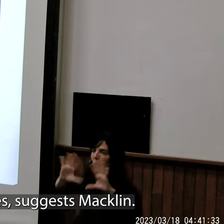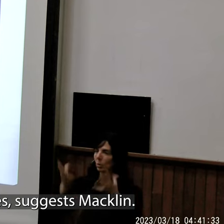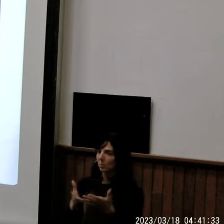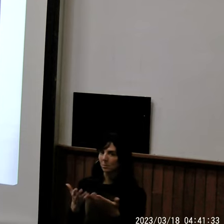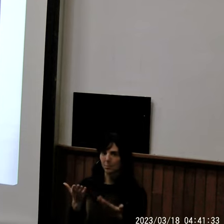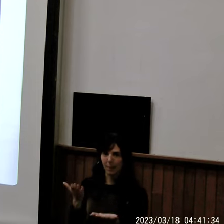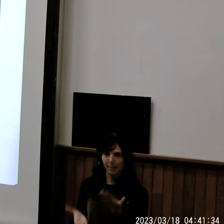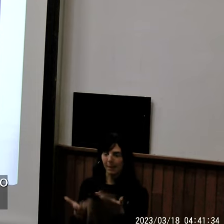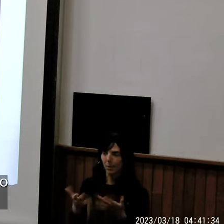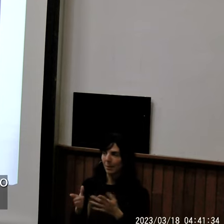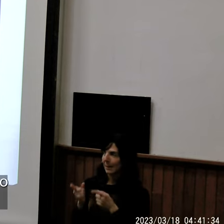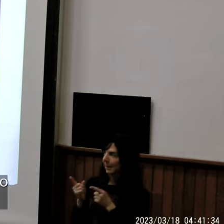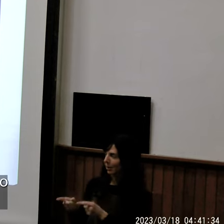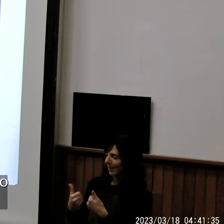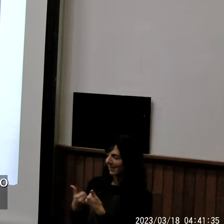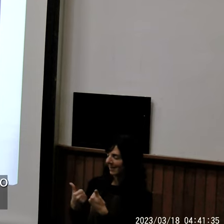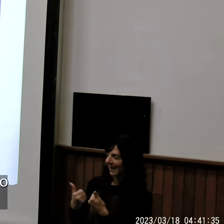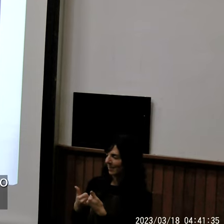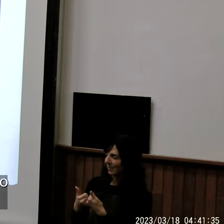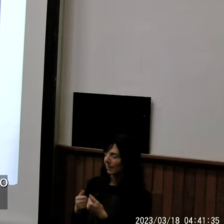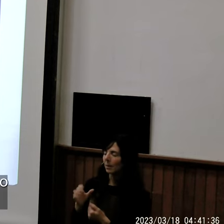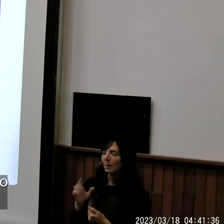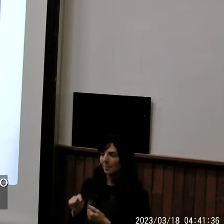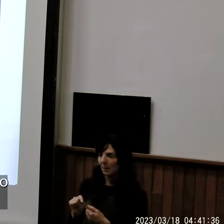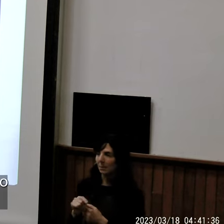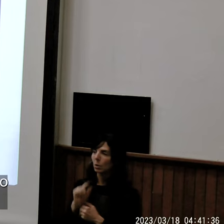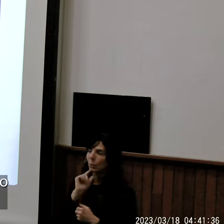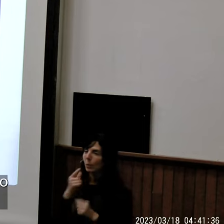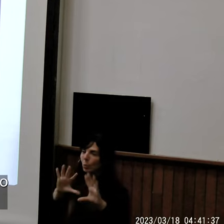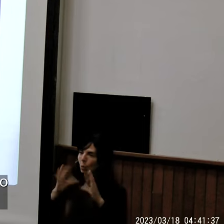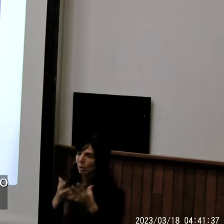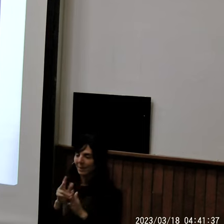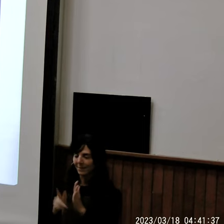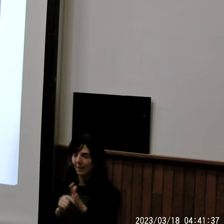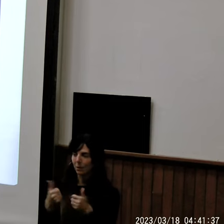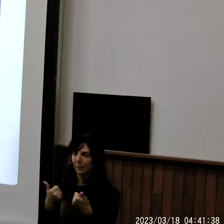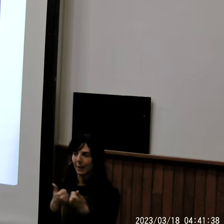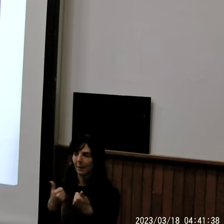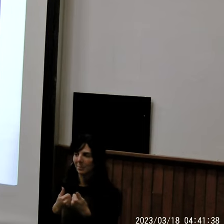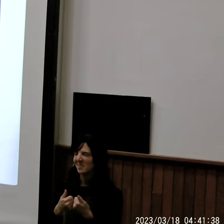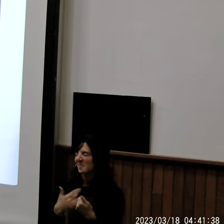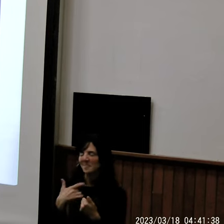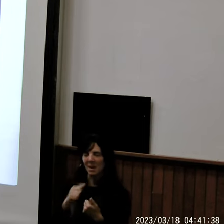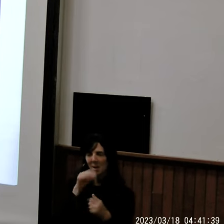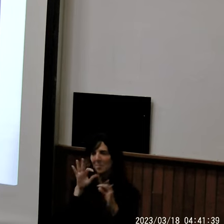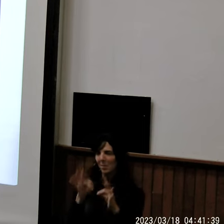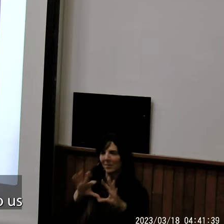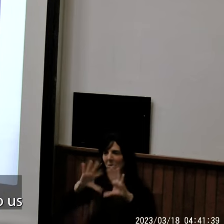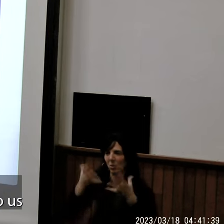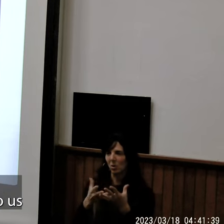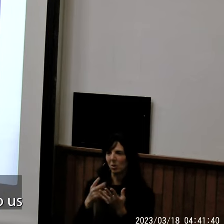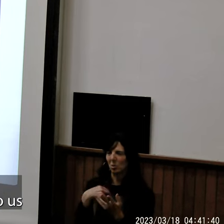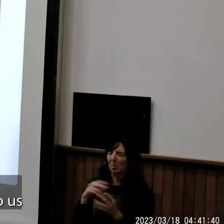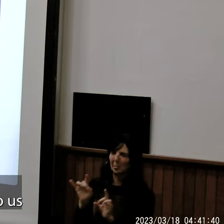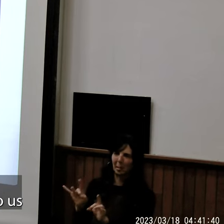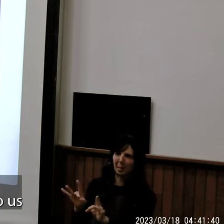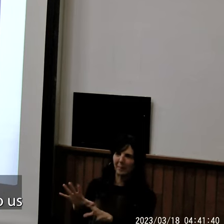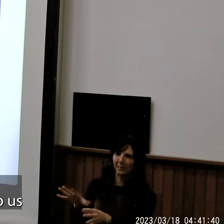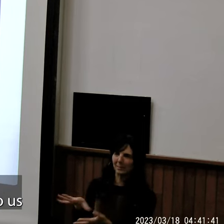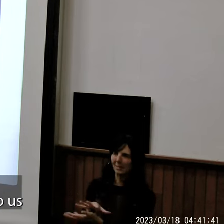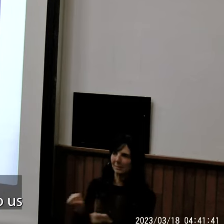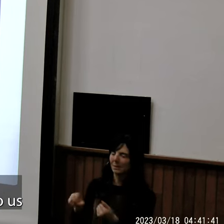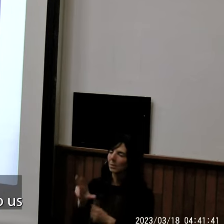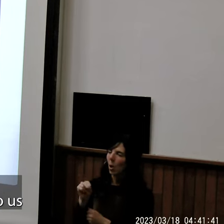our games, suggests Macklin. Yet, in truth, queer worlds and video games are rarely utopias, nor are they dystopias. Instead, they